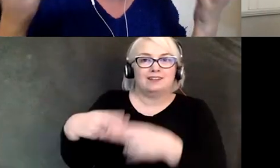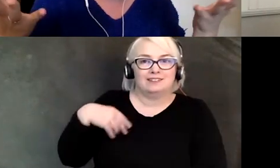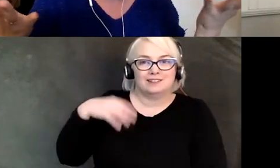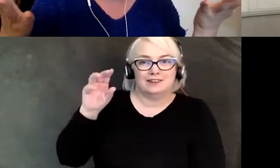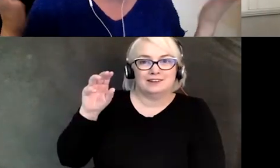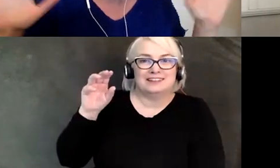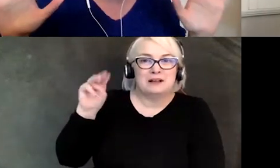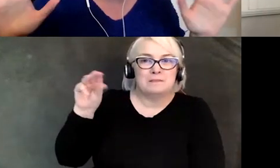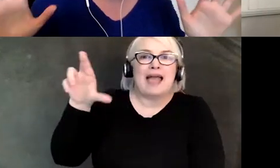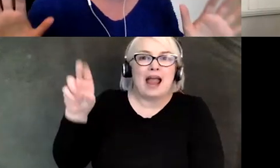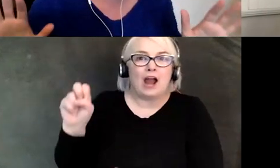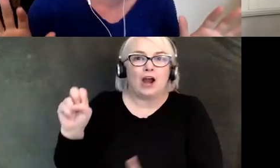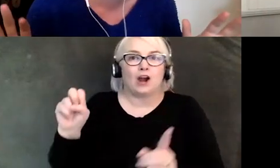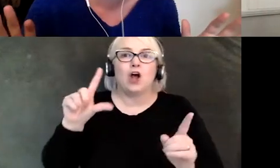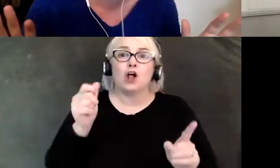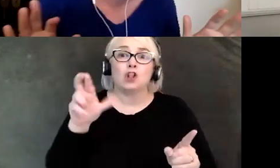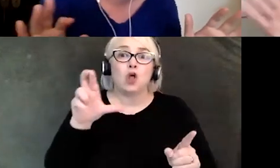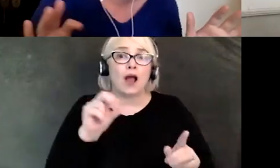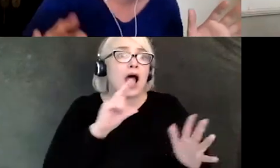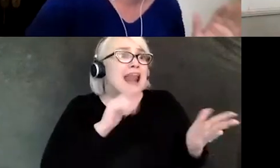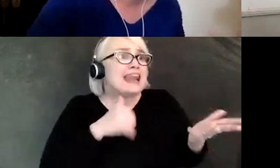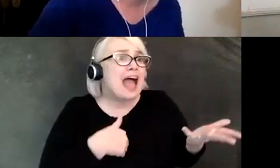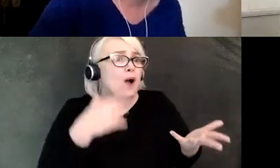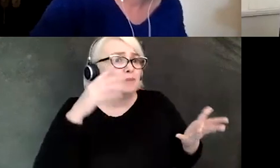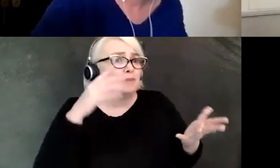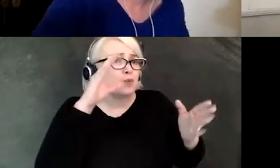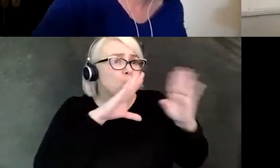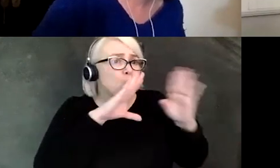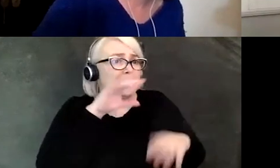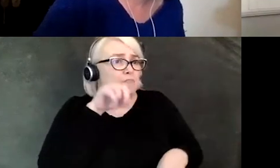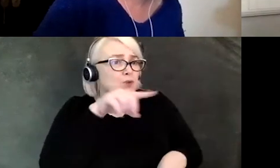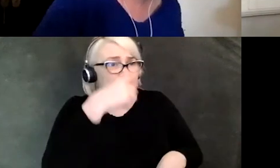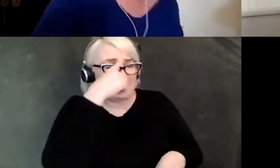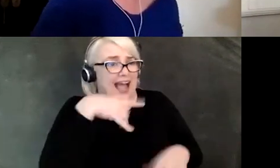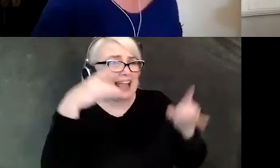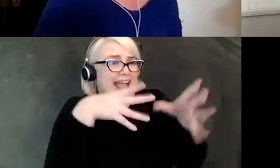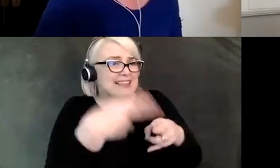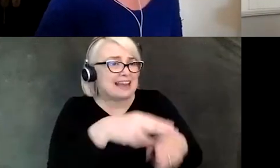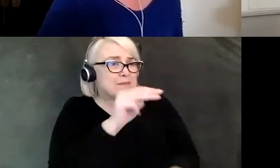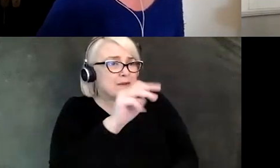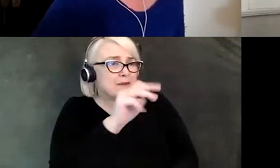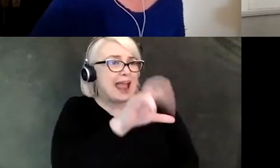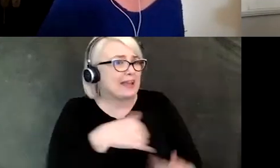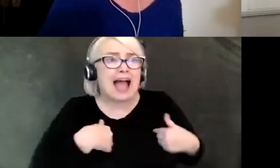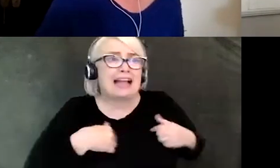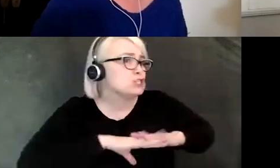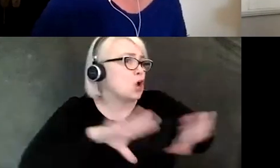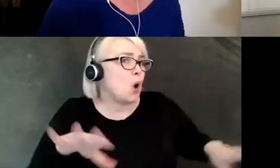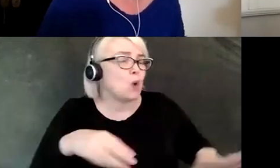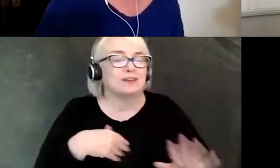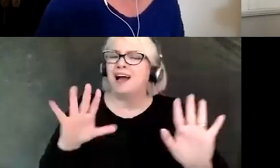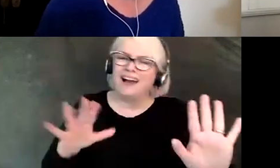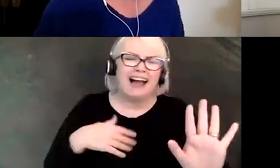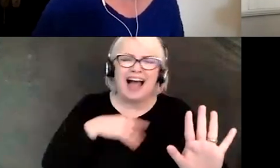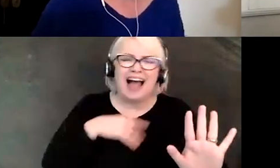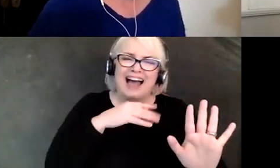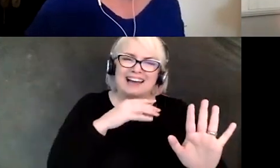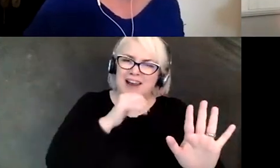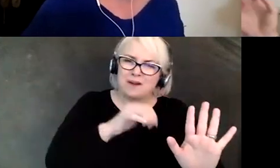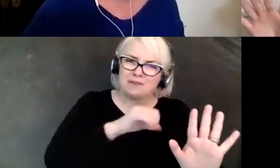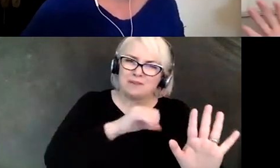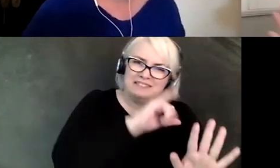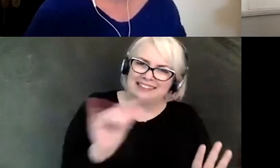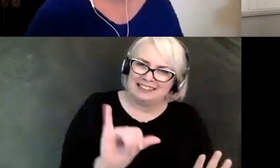but like, I don't, I don't love it either. I don't, but it, I mean, names haunt me. I, I